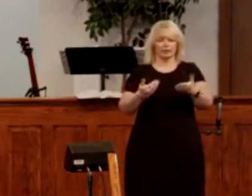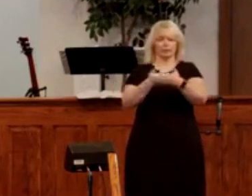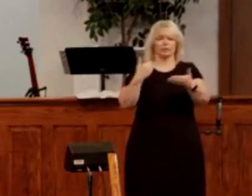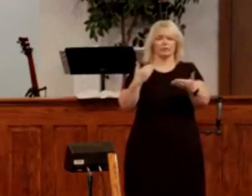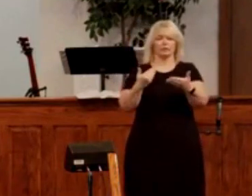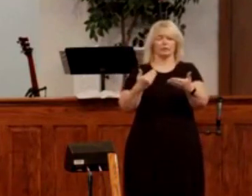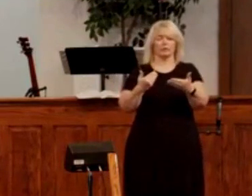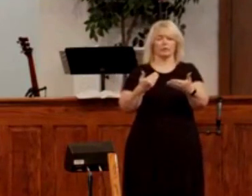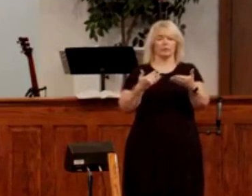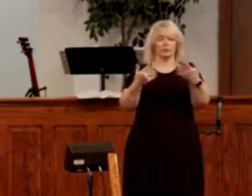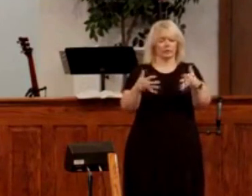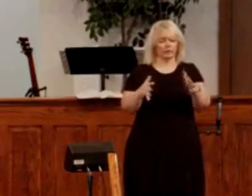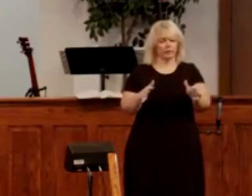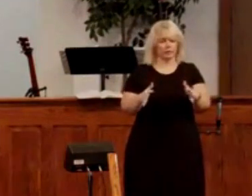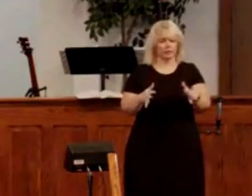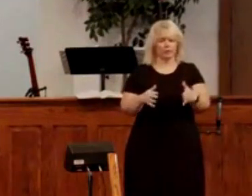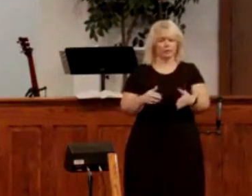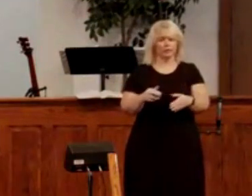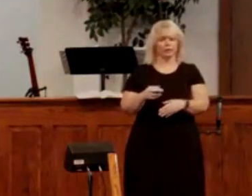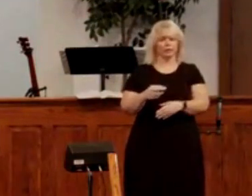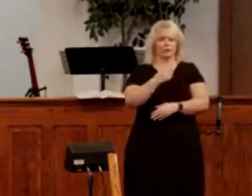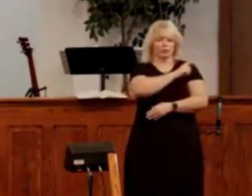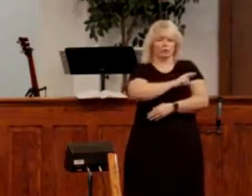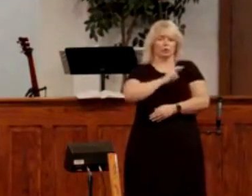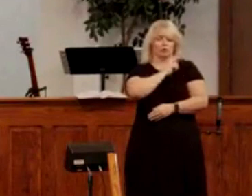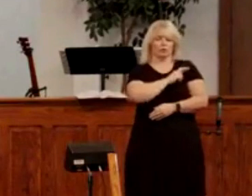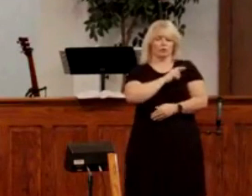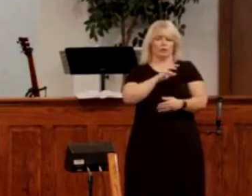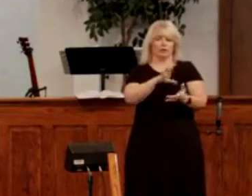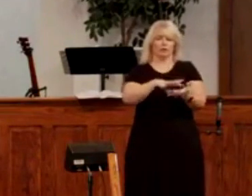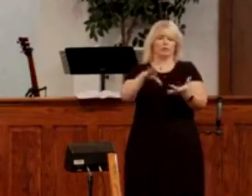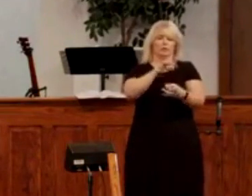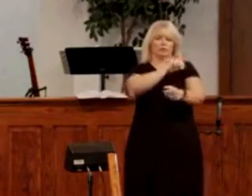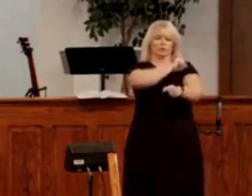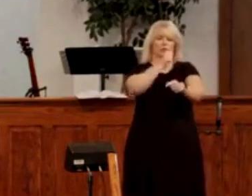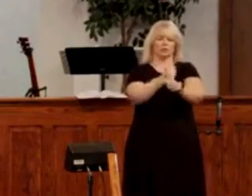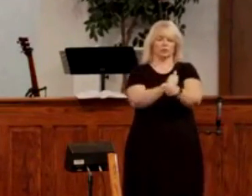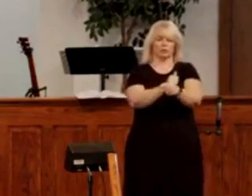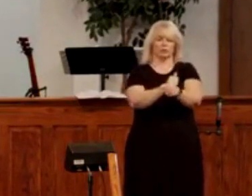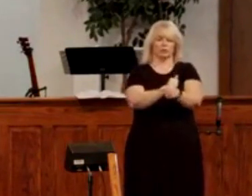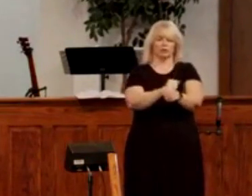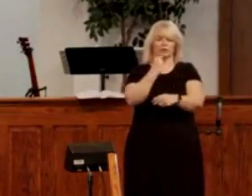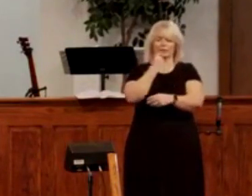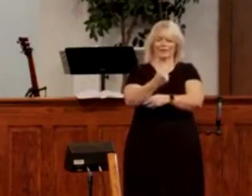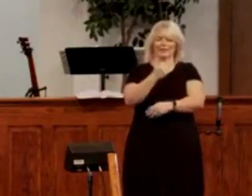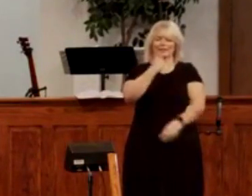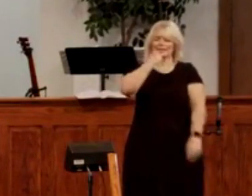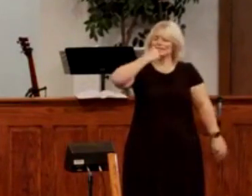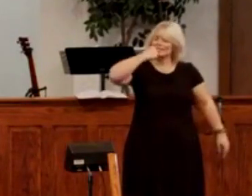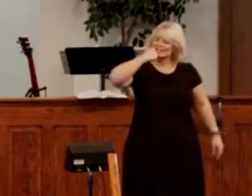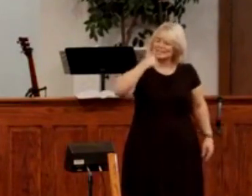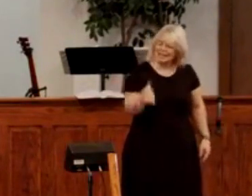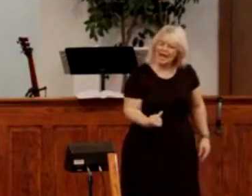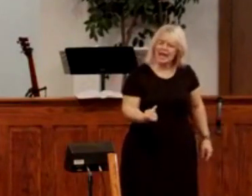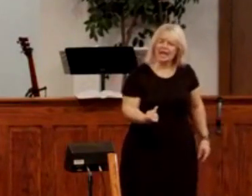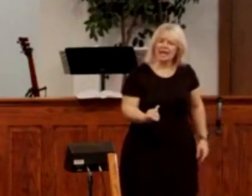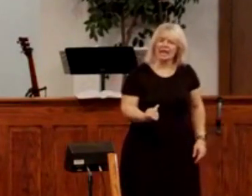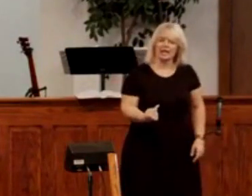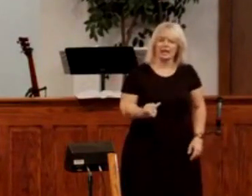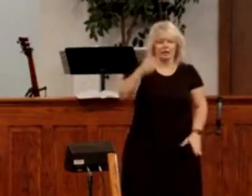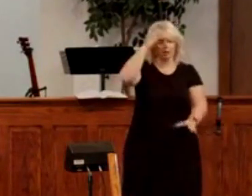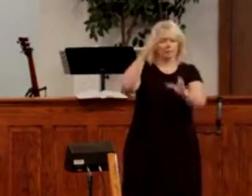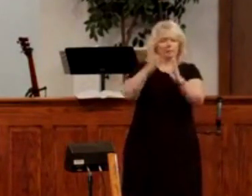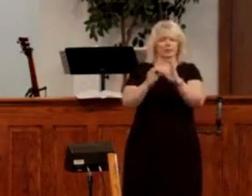the responsibility of spiritual authorities not to suggest, but to insist that believers devote